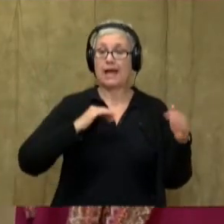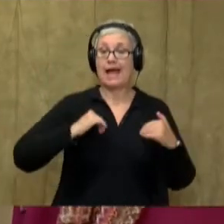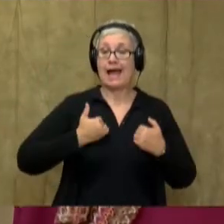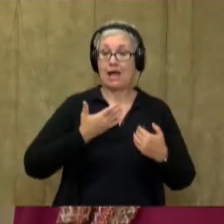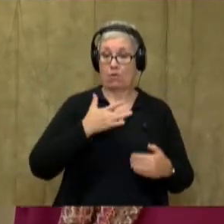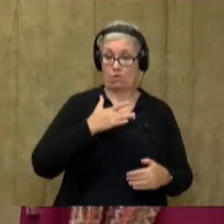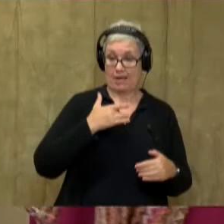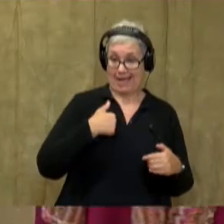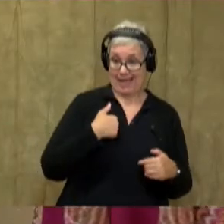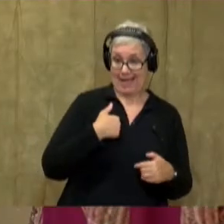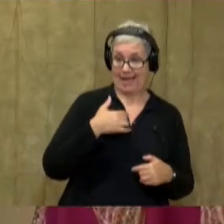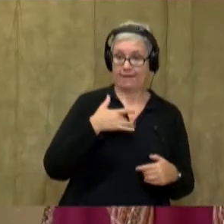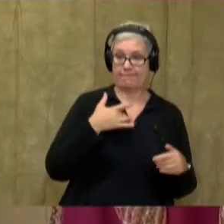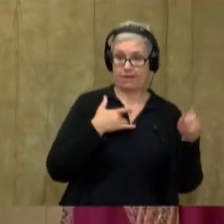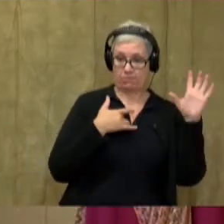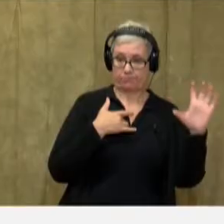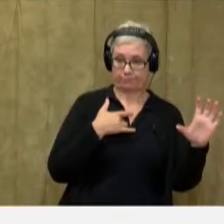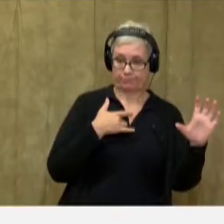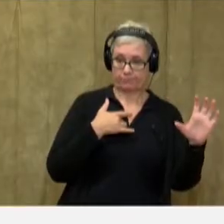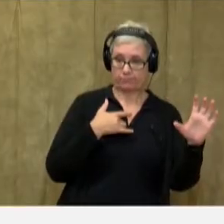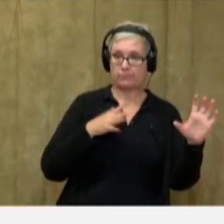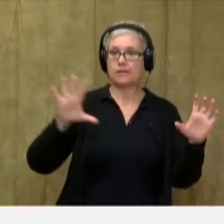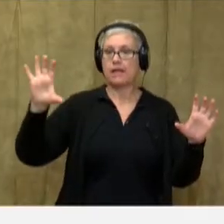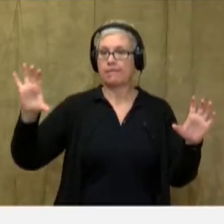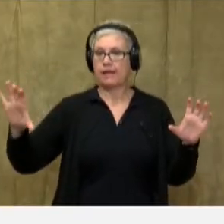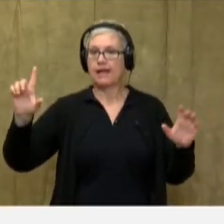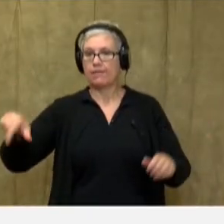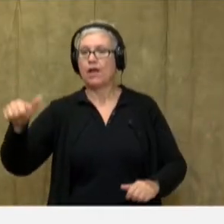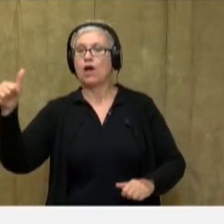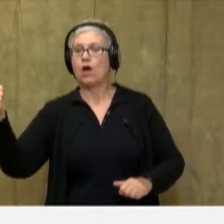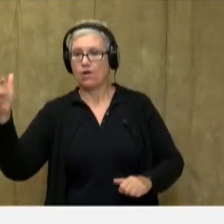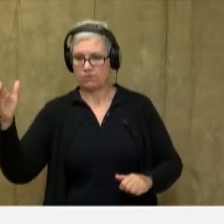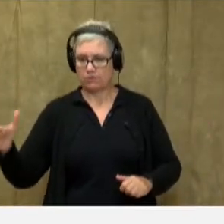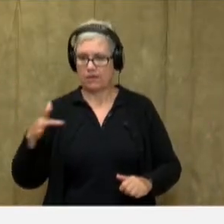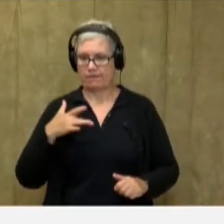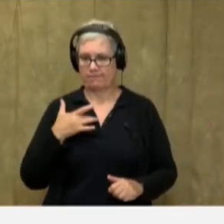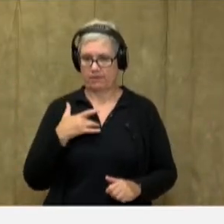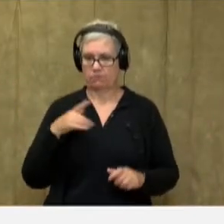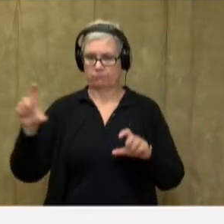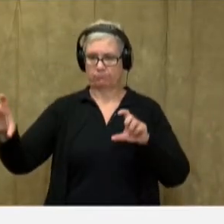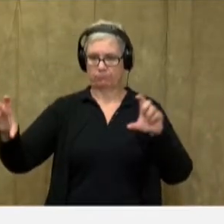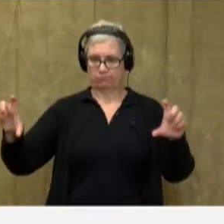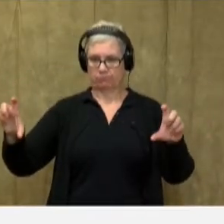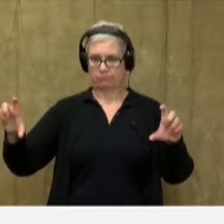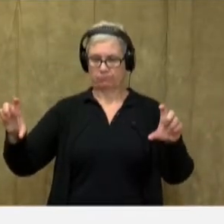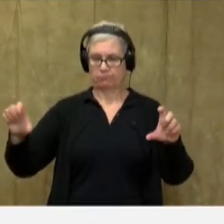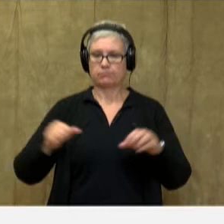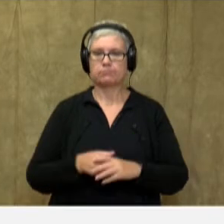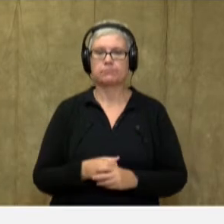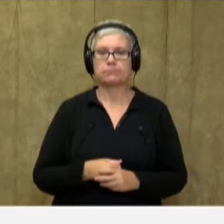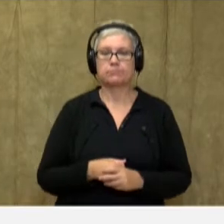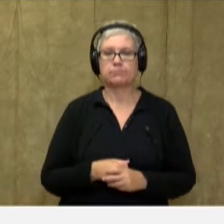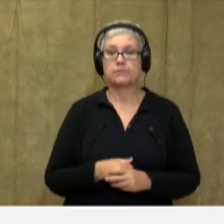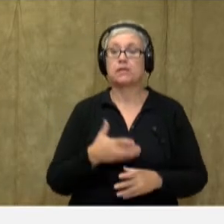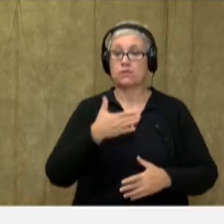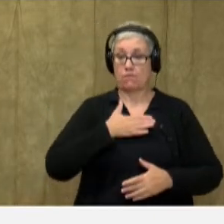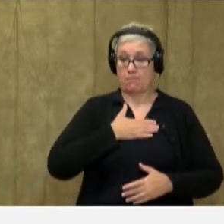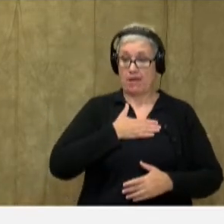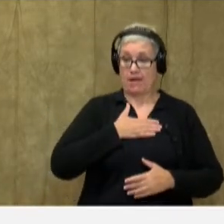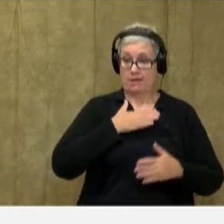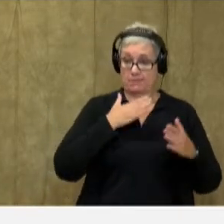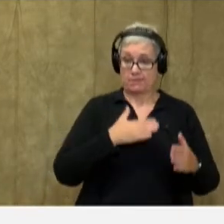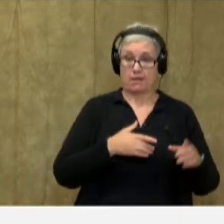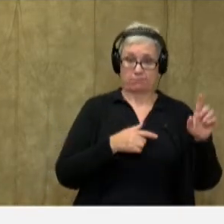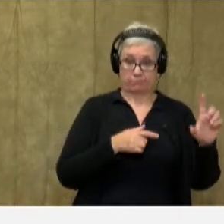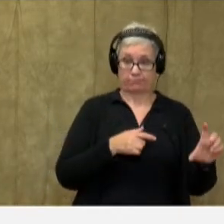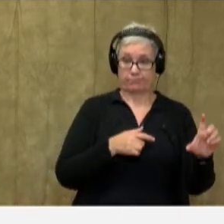then how does the other side feel about the topic? Okay, so as you're looking at your own side, you need to look at reasons why you